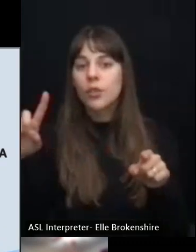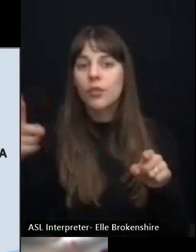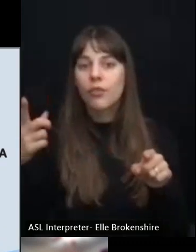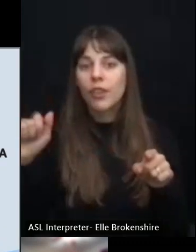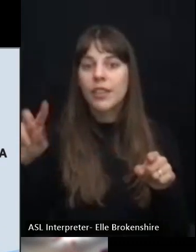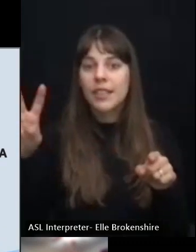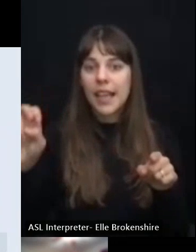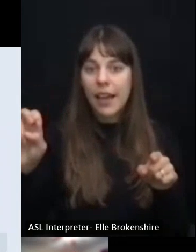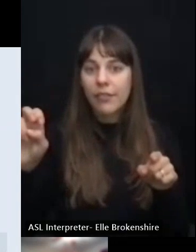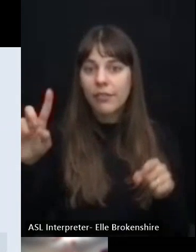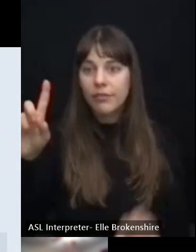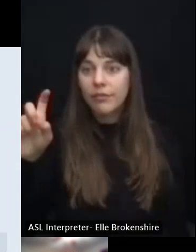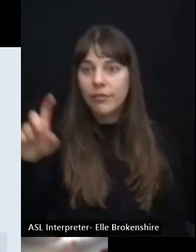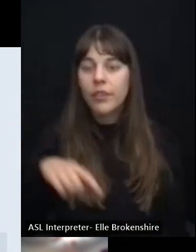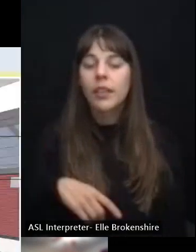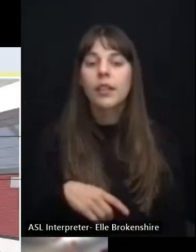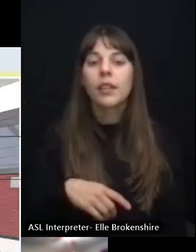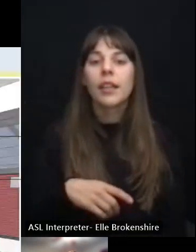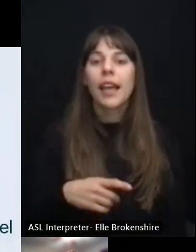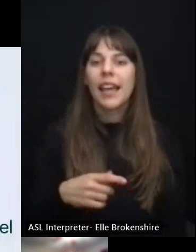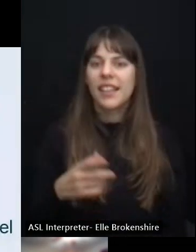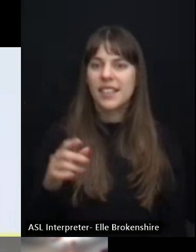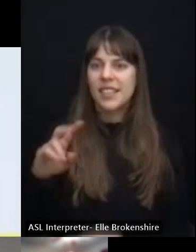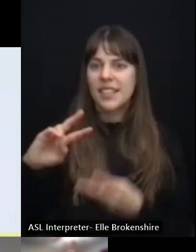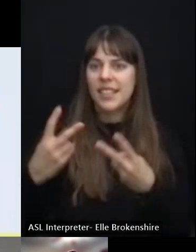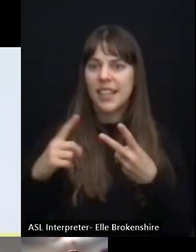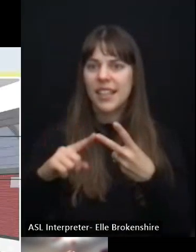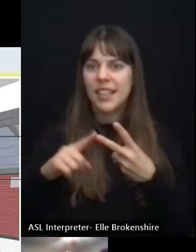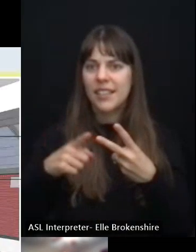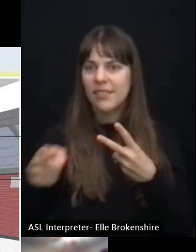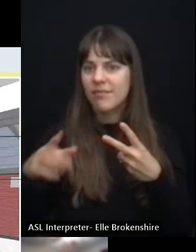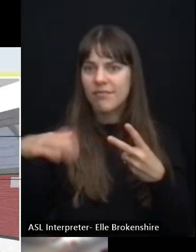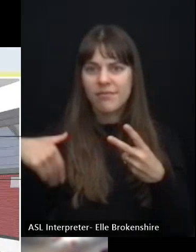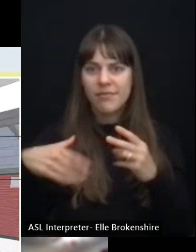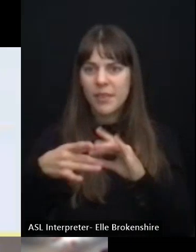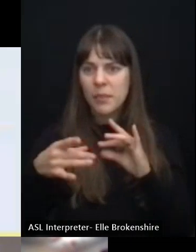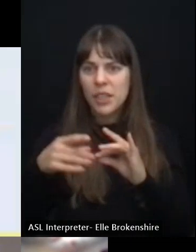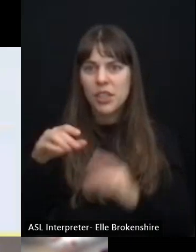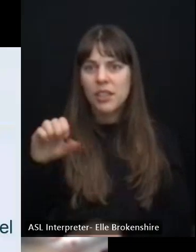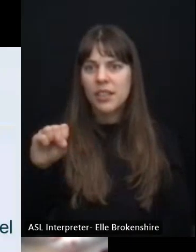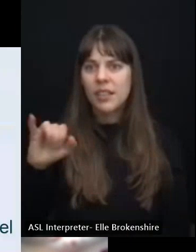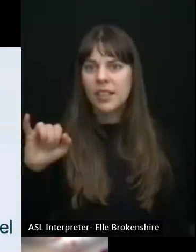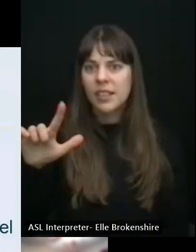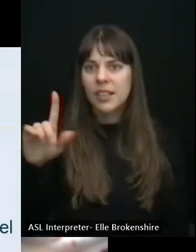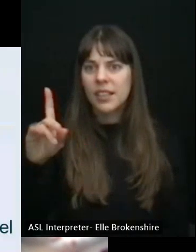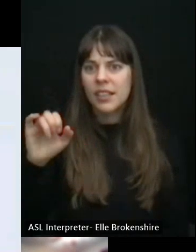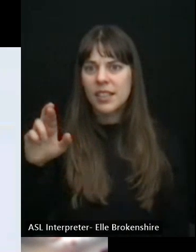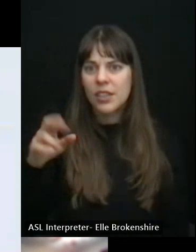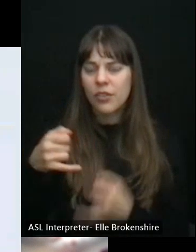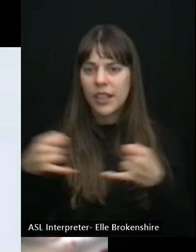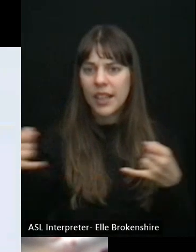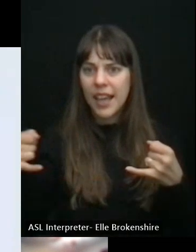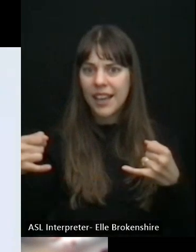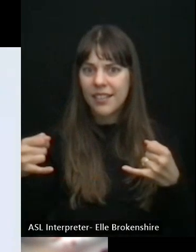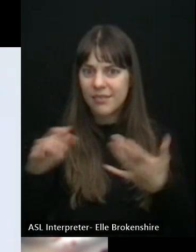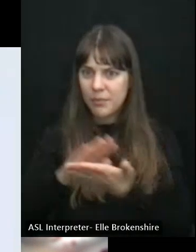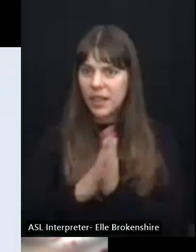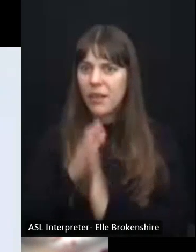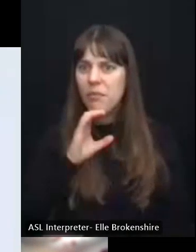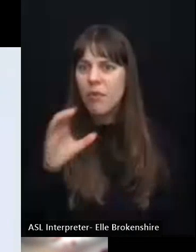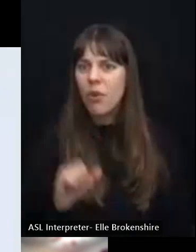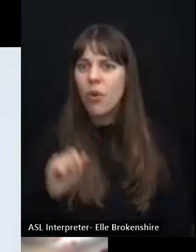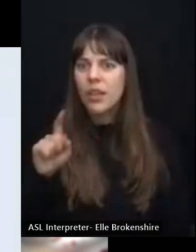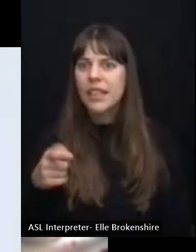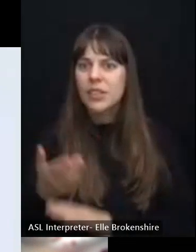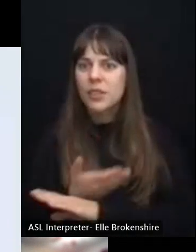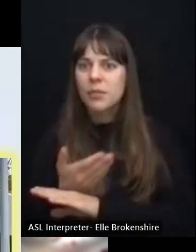Line, and I know that is getting older and in need of some work, so I just wonder what plans there are for the Silver Line. Thank